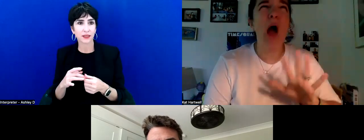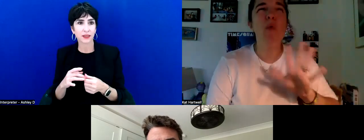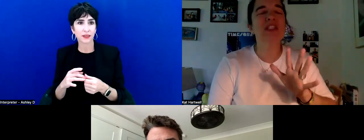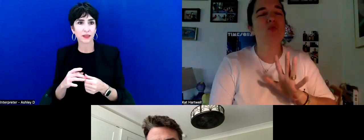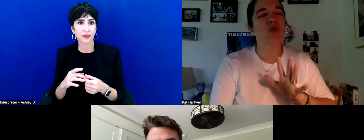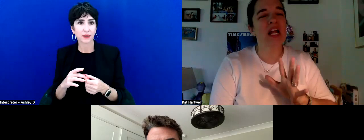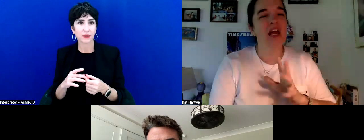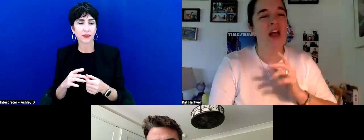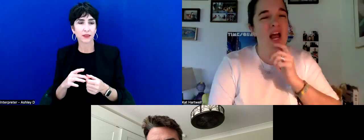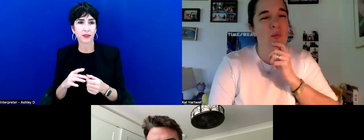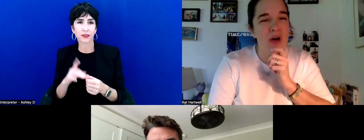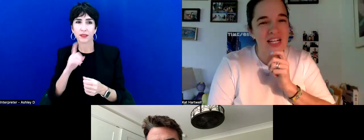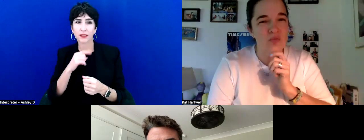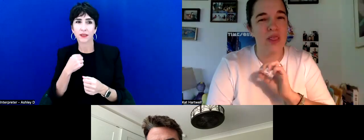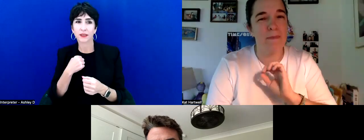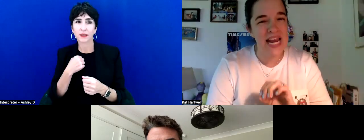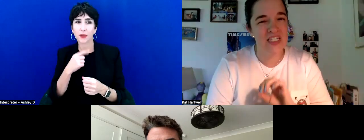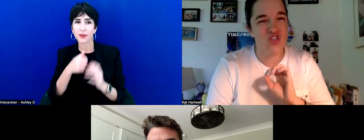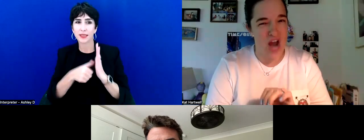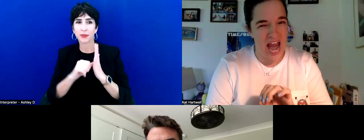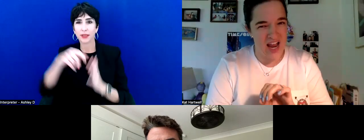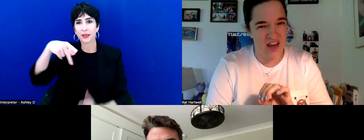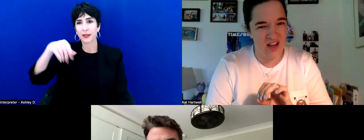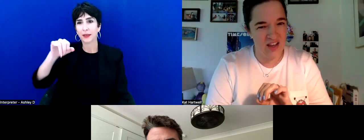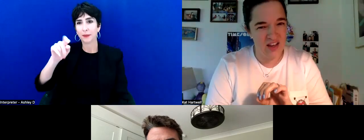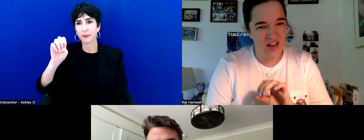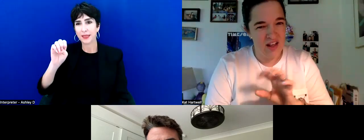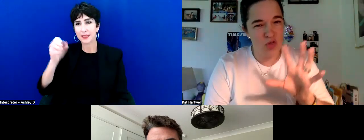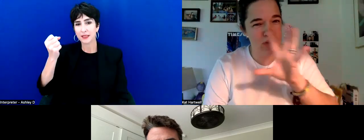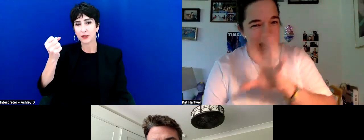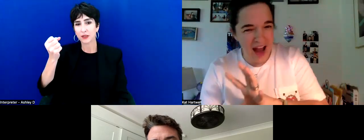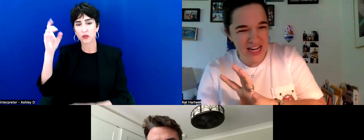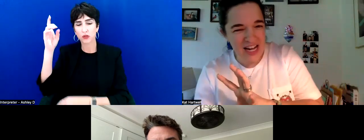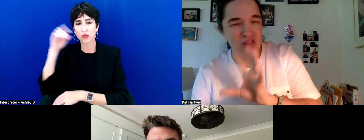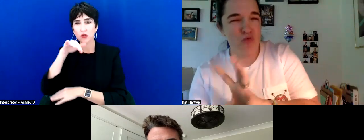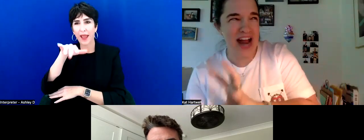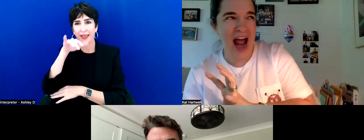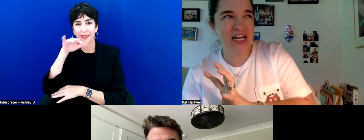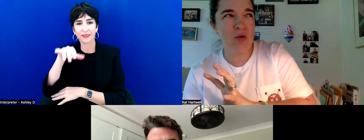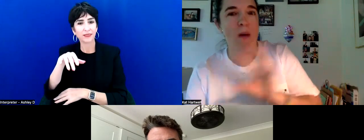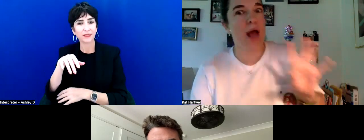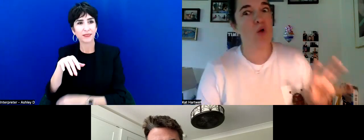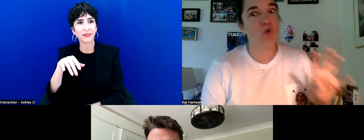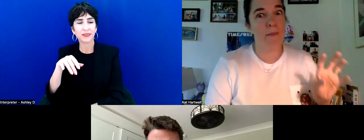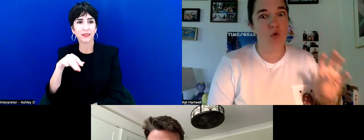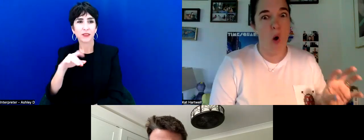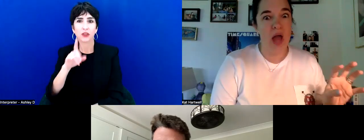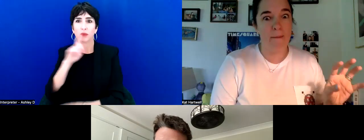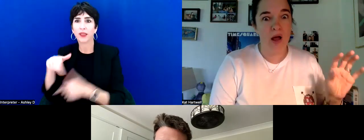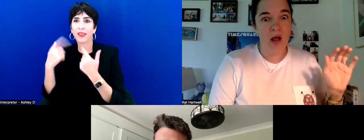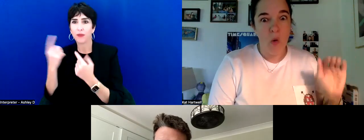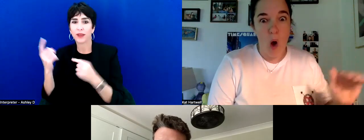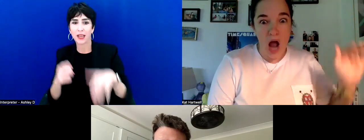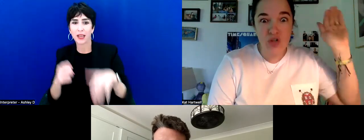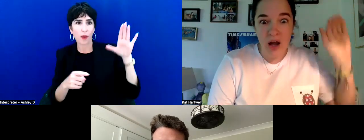Pete. I wasn't really impressed with Pete Dragon. Oh, The reality one, but I mhm. grew up growing